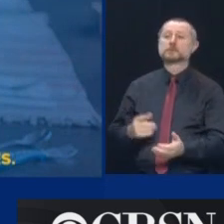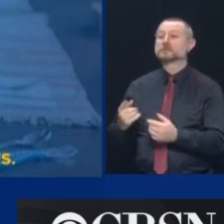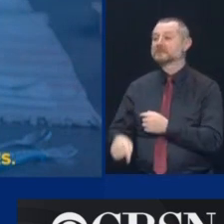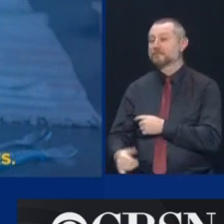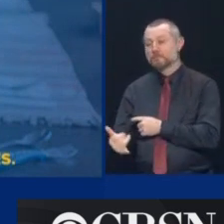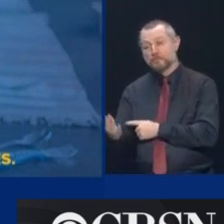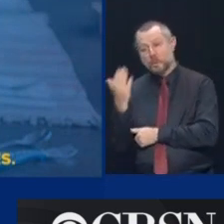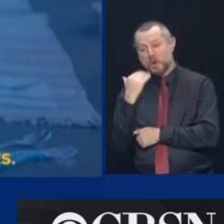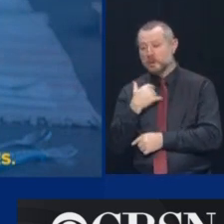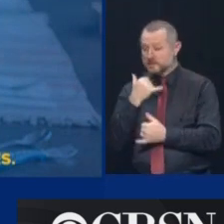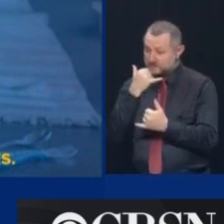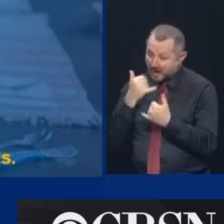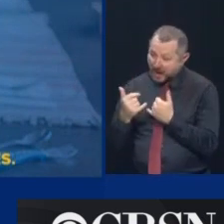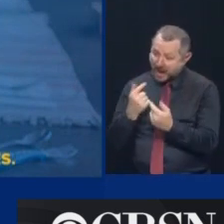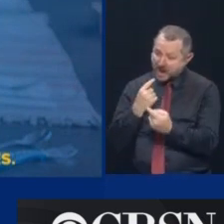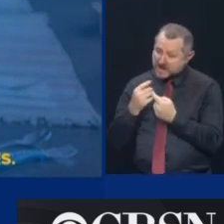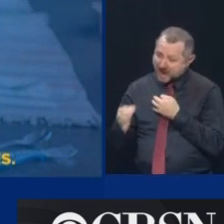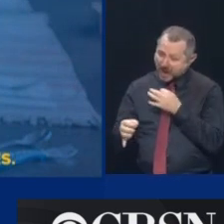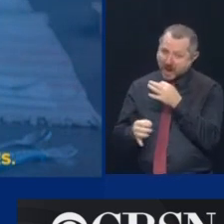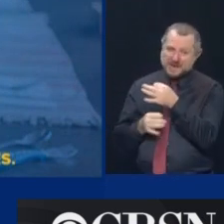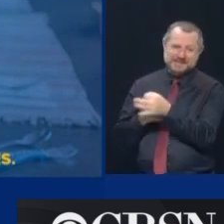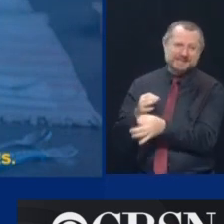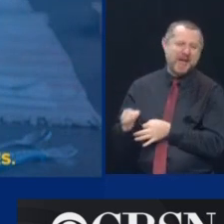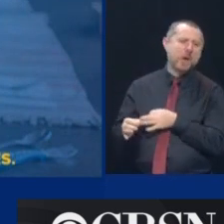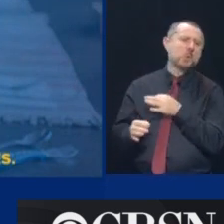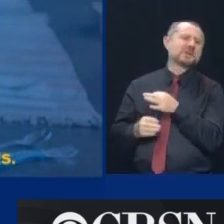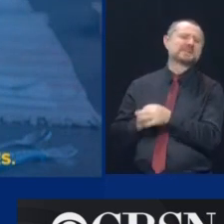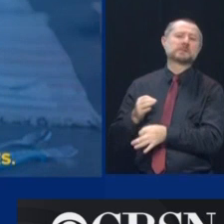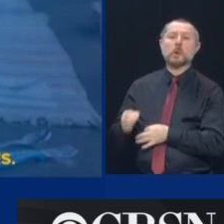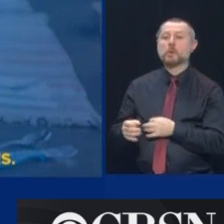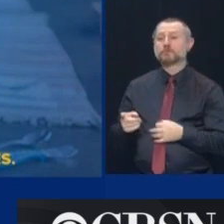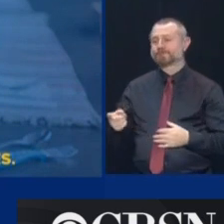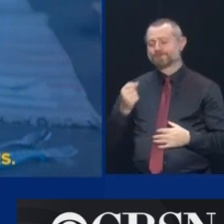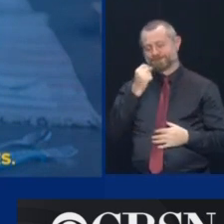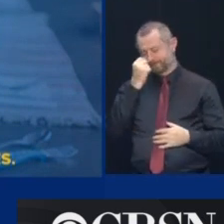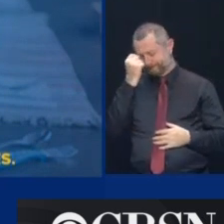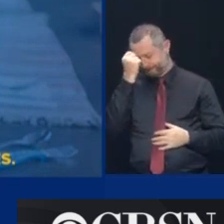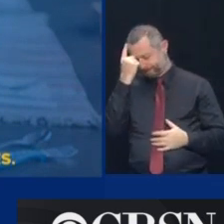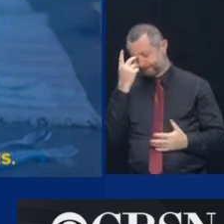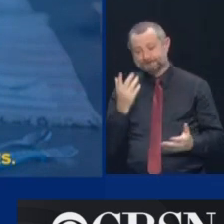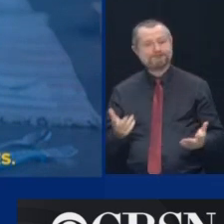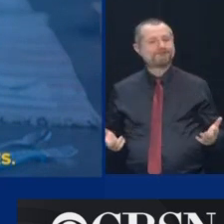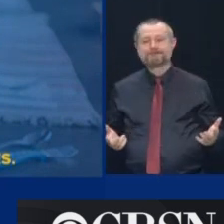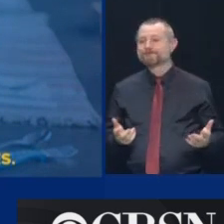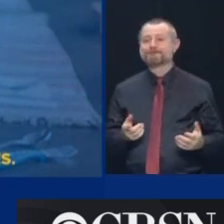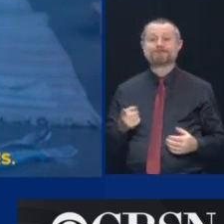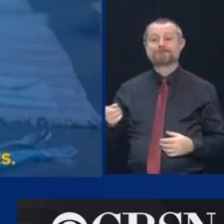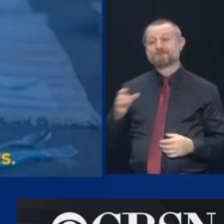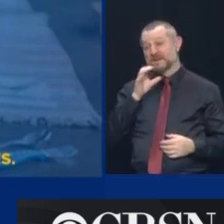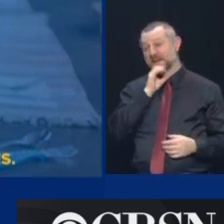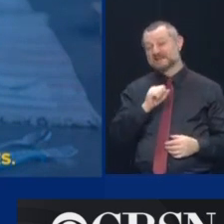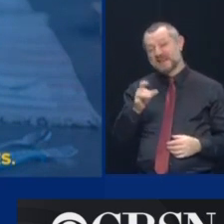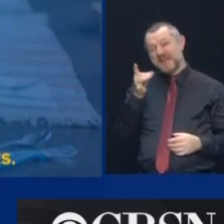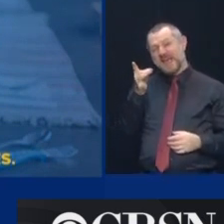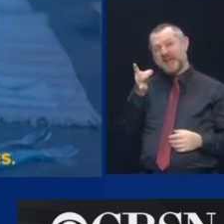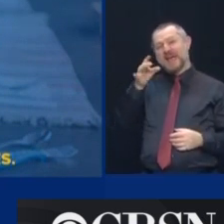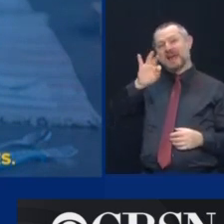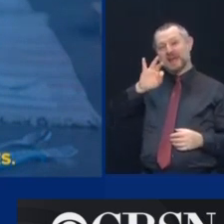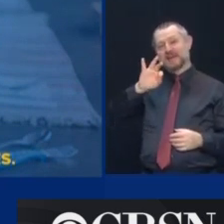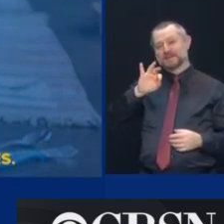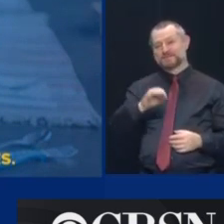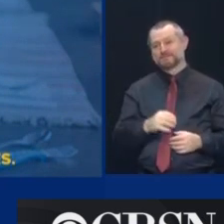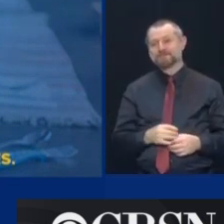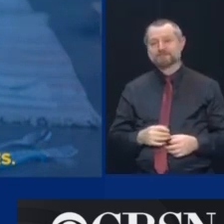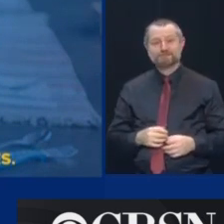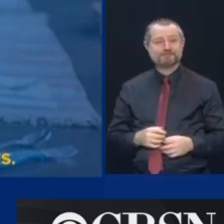morning. She just does not understand it. She's 89 years old. And